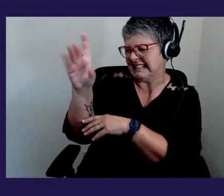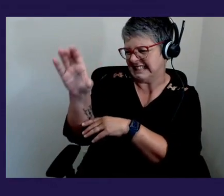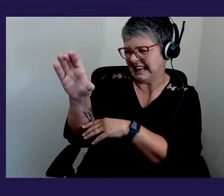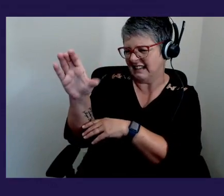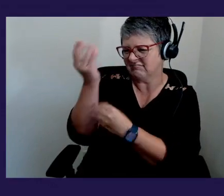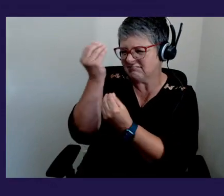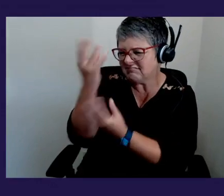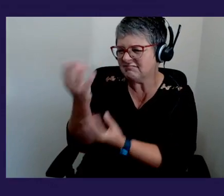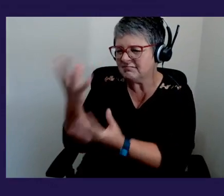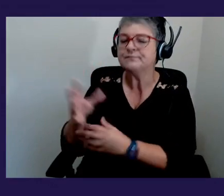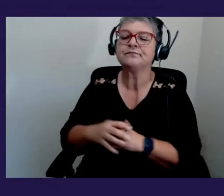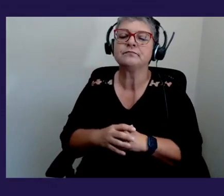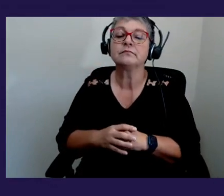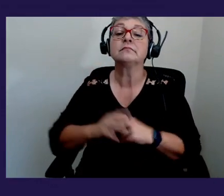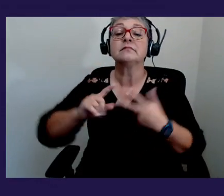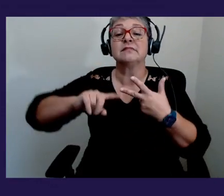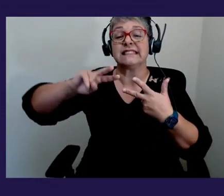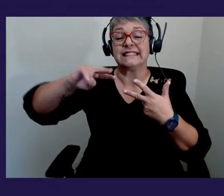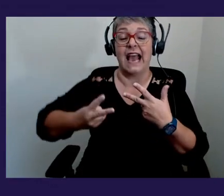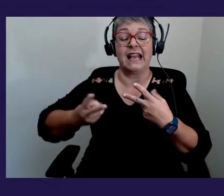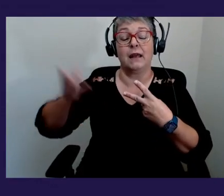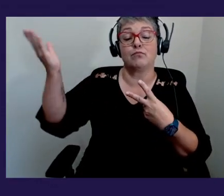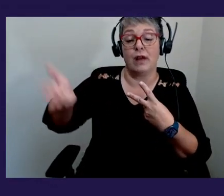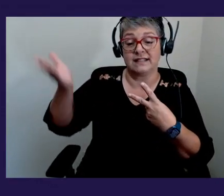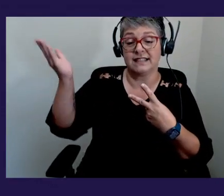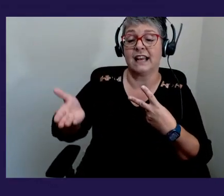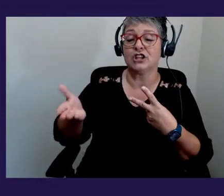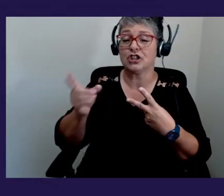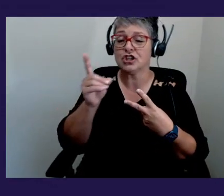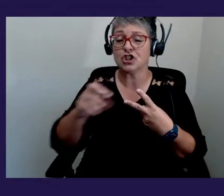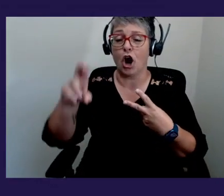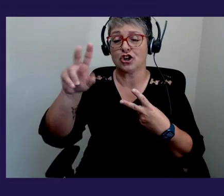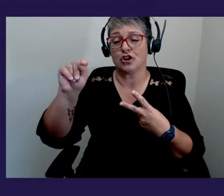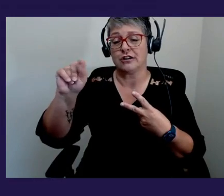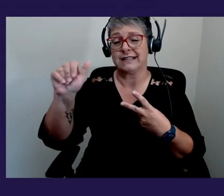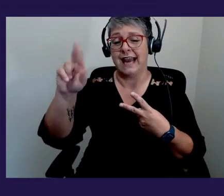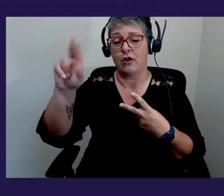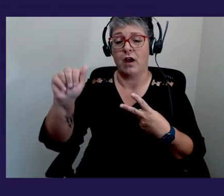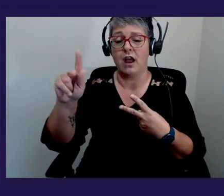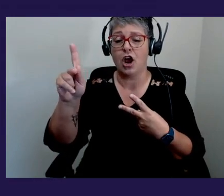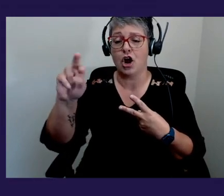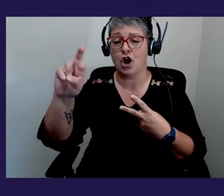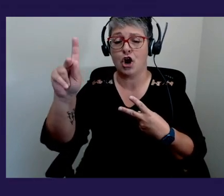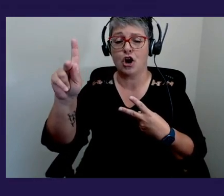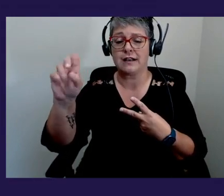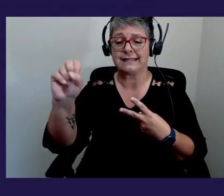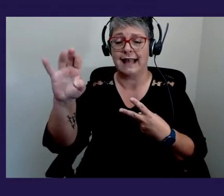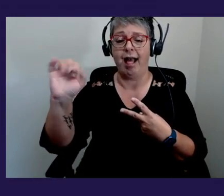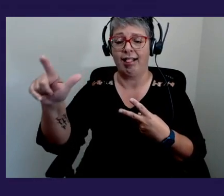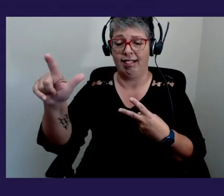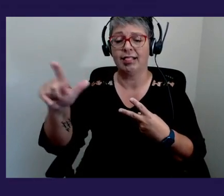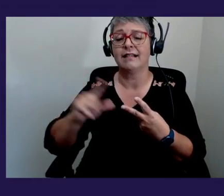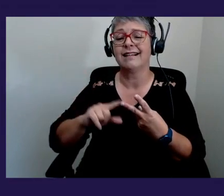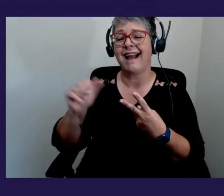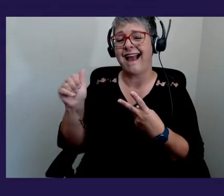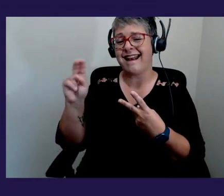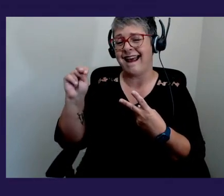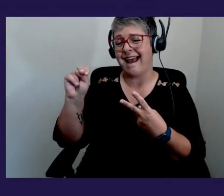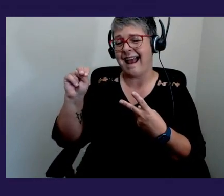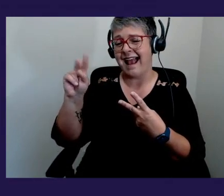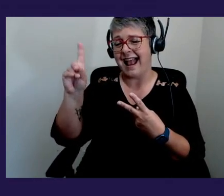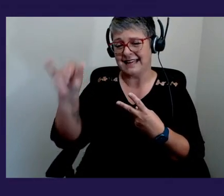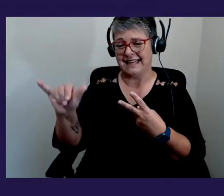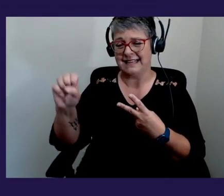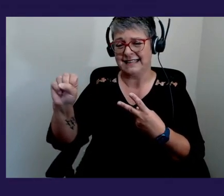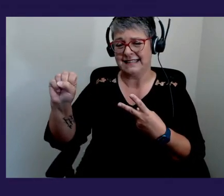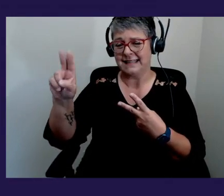second presentation, Dr. Tara Kirk and Annie Sundelson will present the findings of a commission paper on infodemic